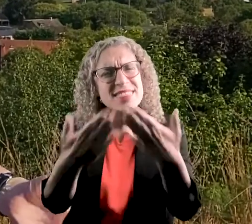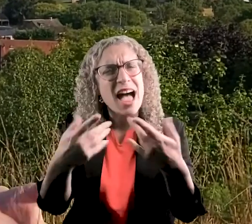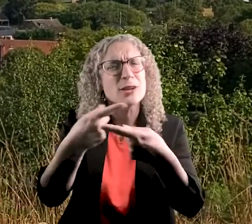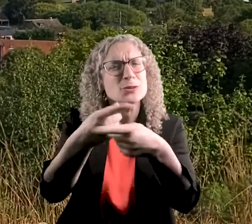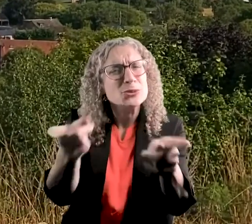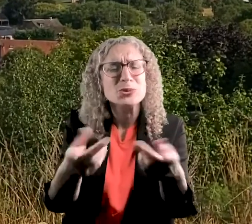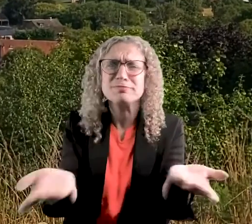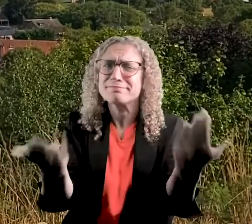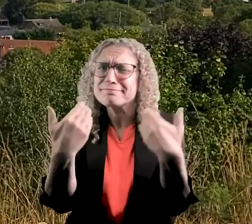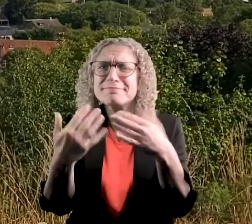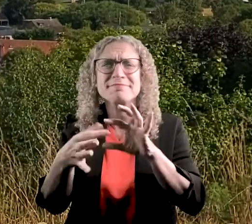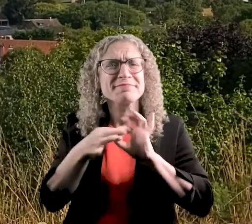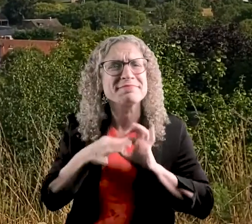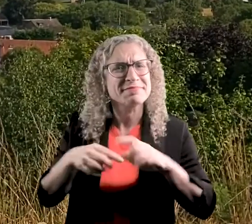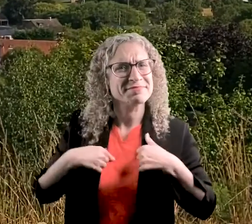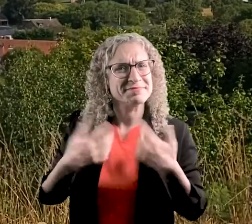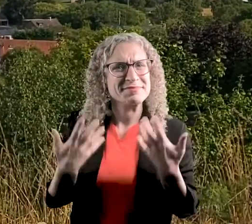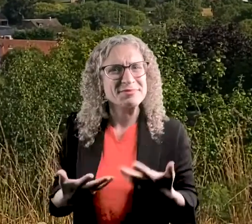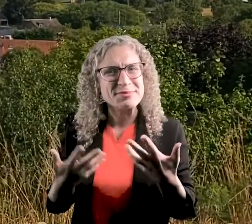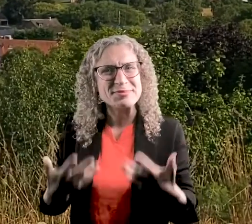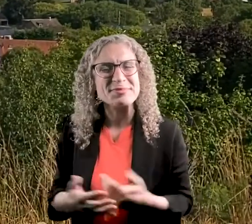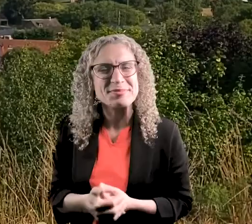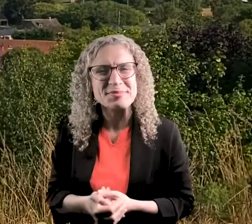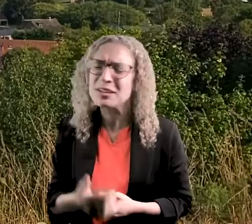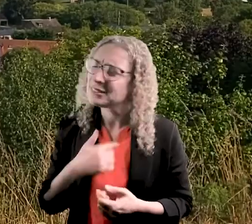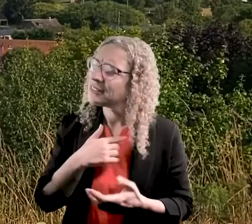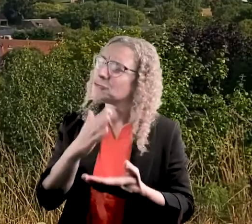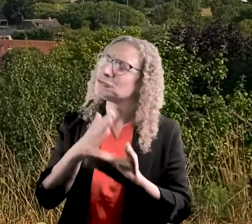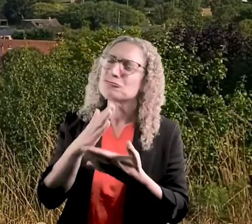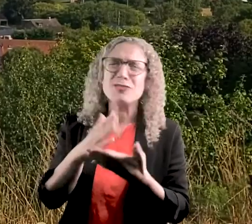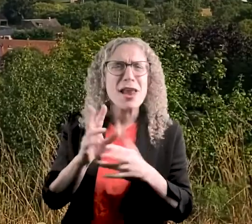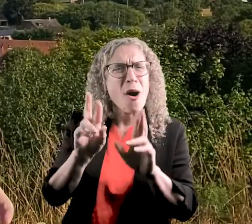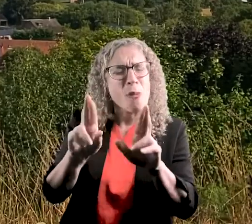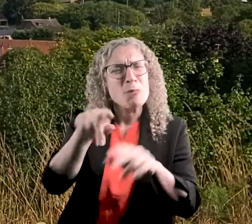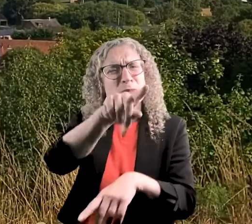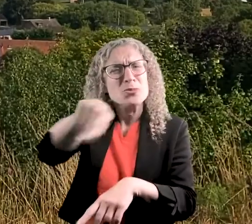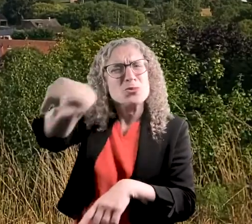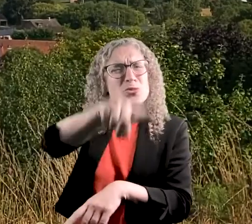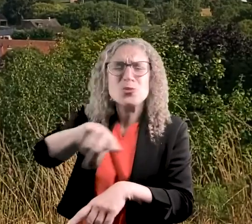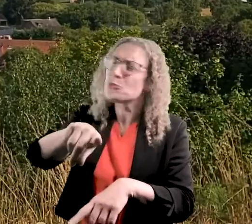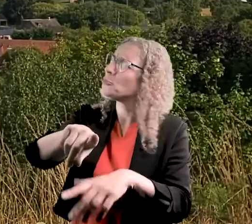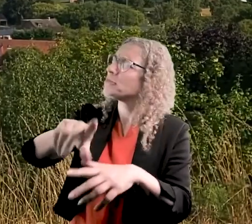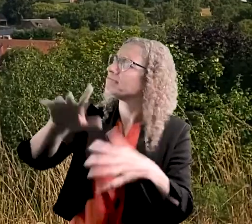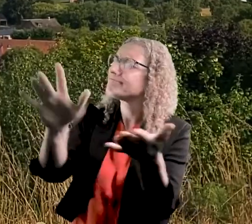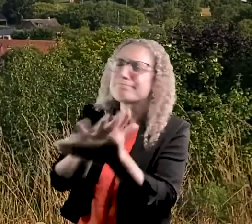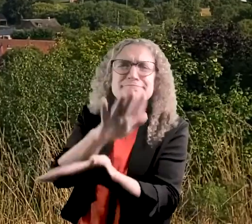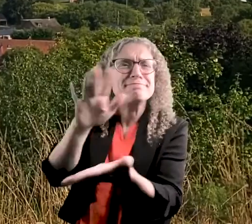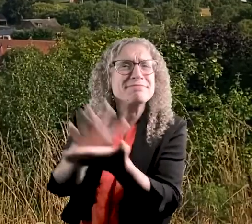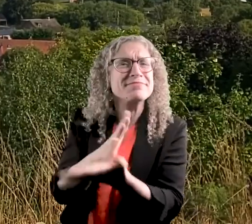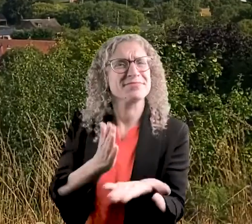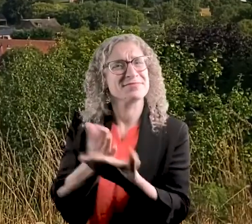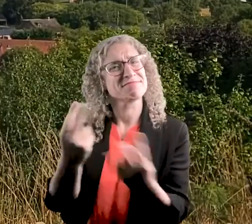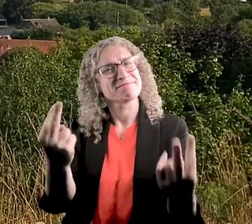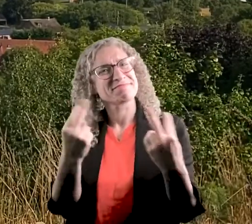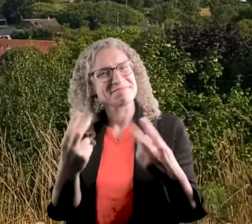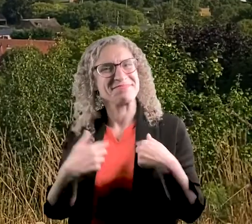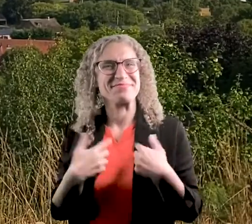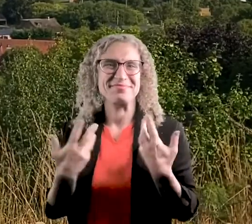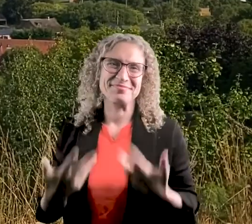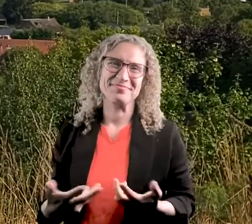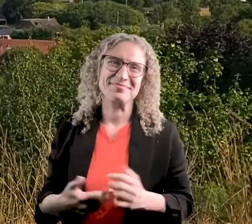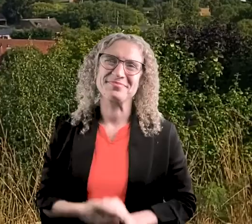Thank you for joining us this morning. We do hope that you were encouraged by our time